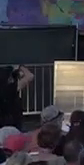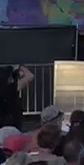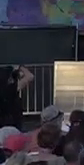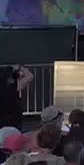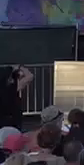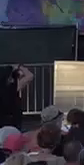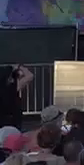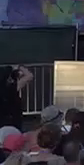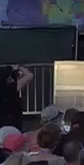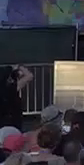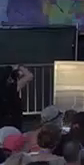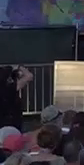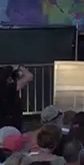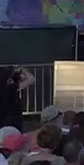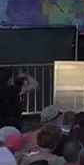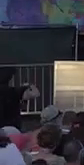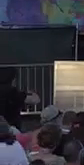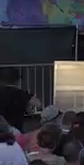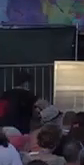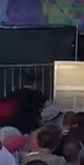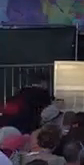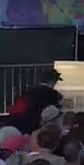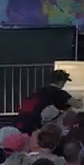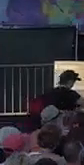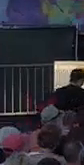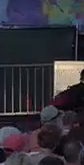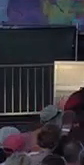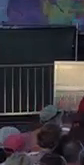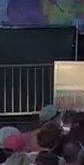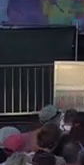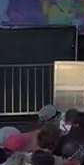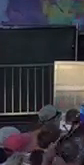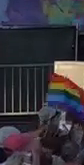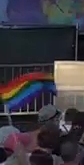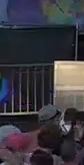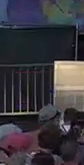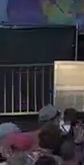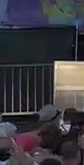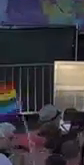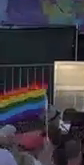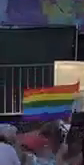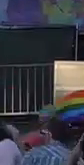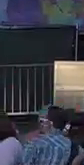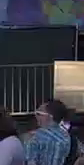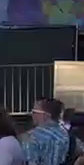performers. We hope to see you there. See you tomorrow. Happy Pride, everybody.